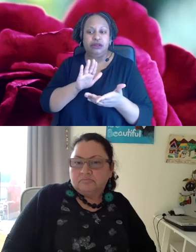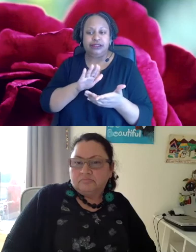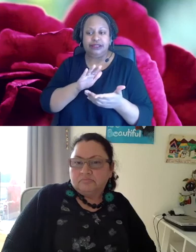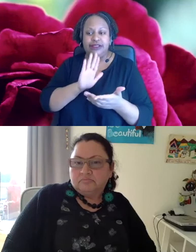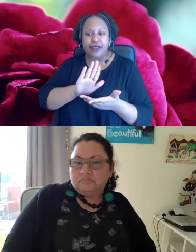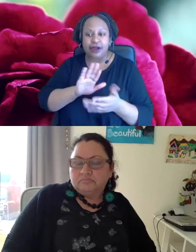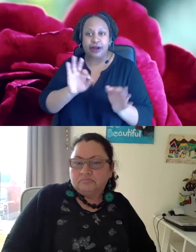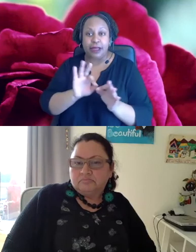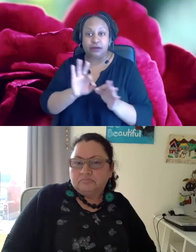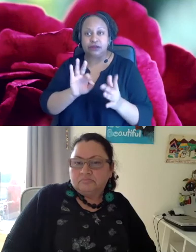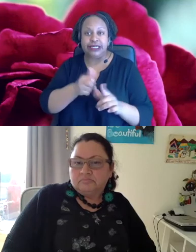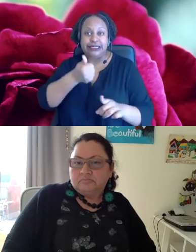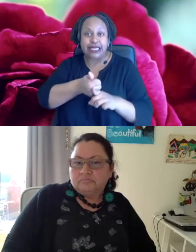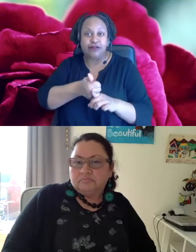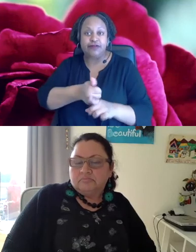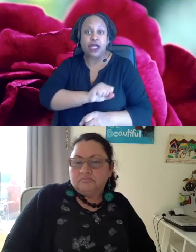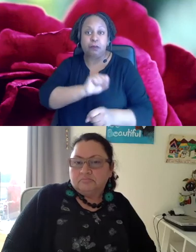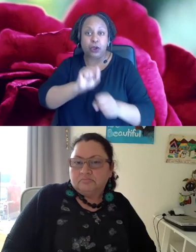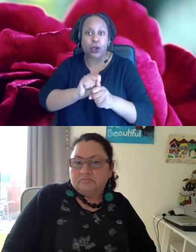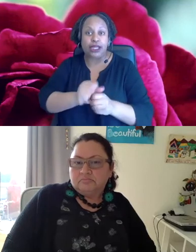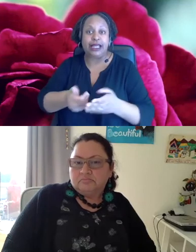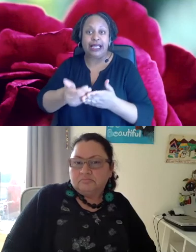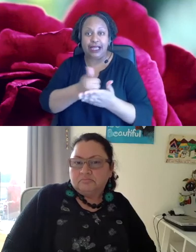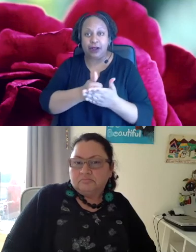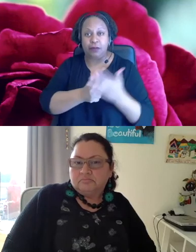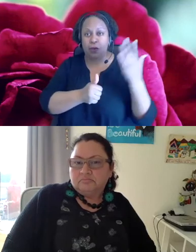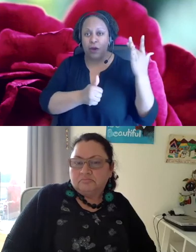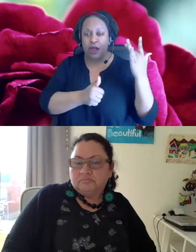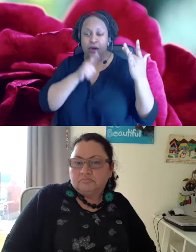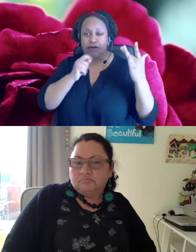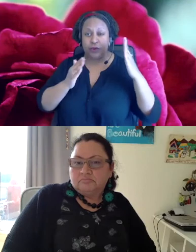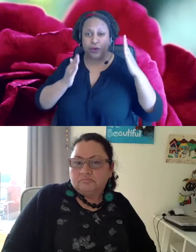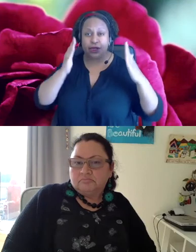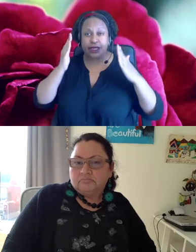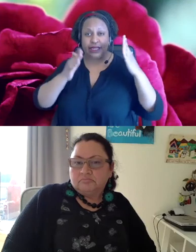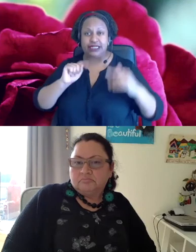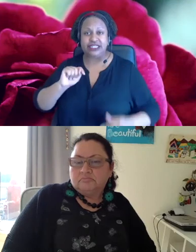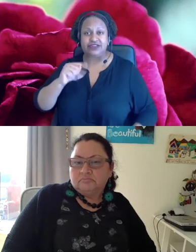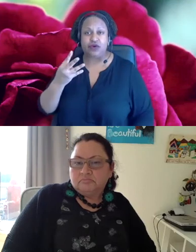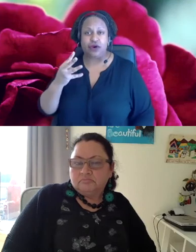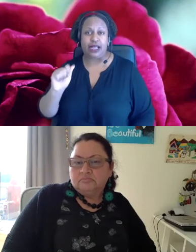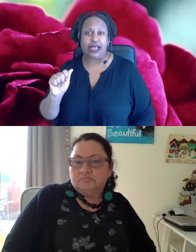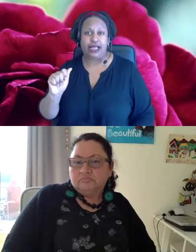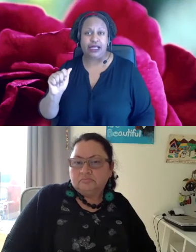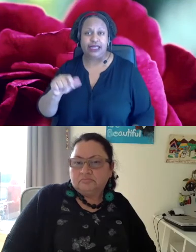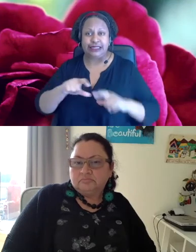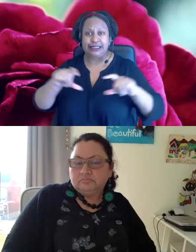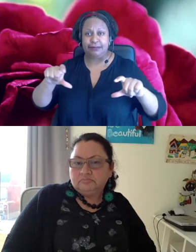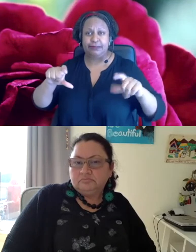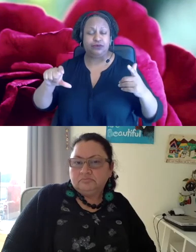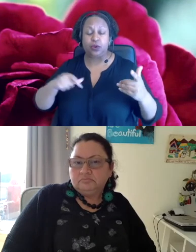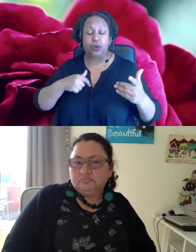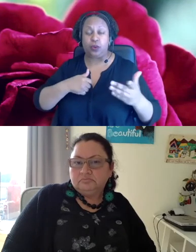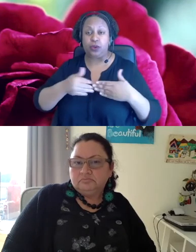be self-employed income, because you don't have to worry about a T4A slip. So whatever portion